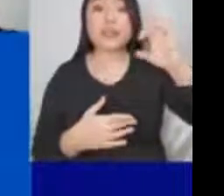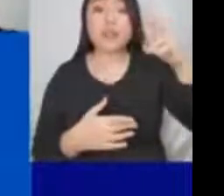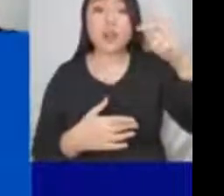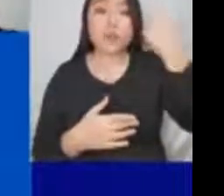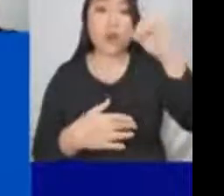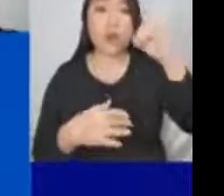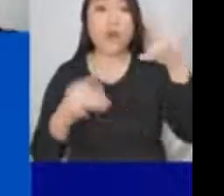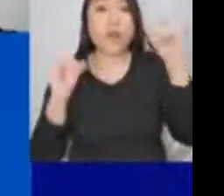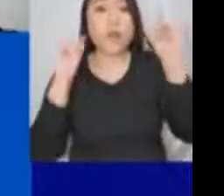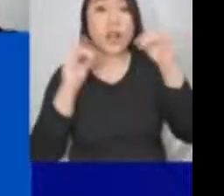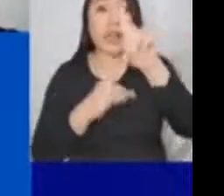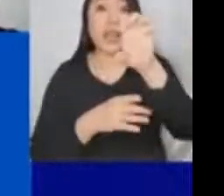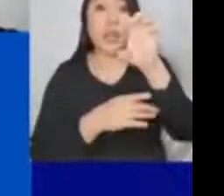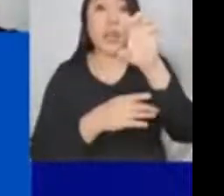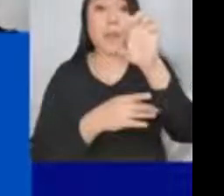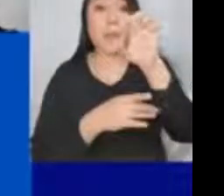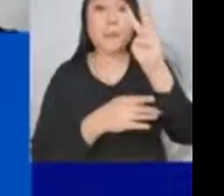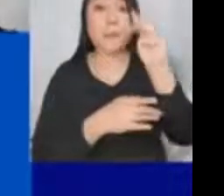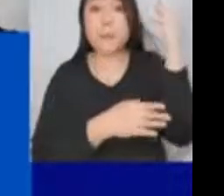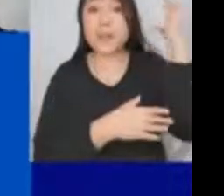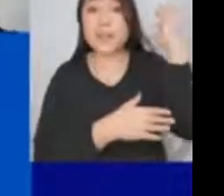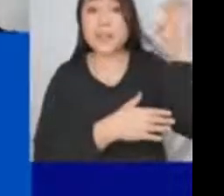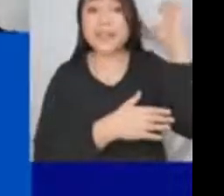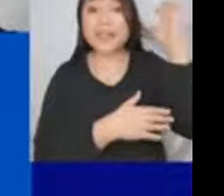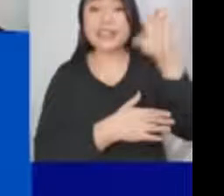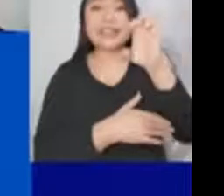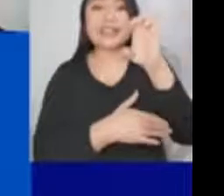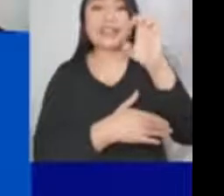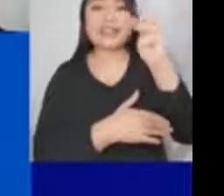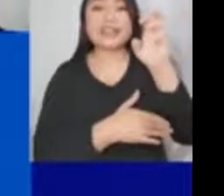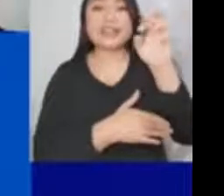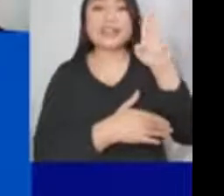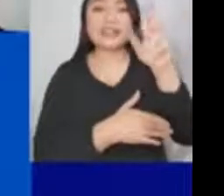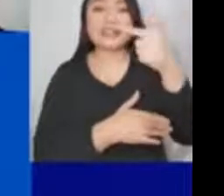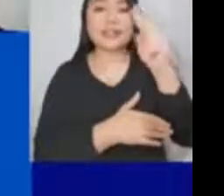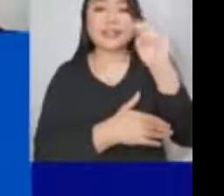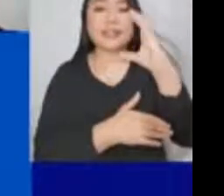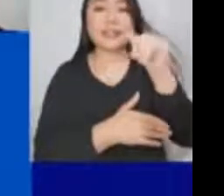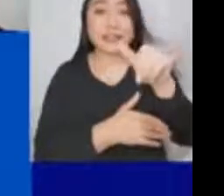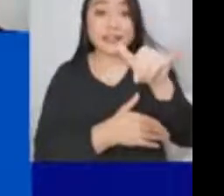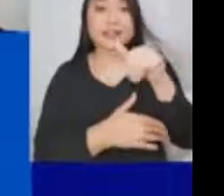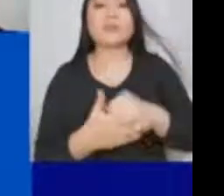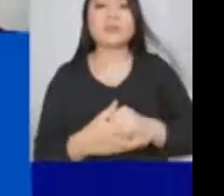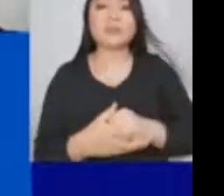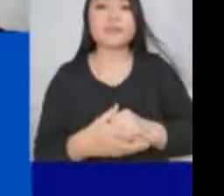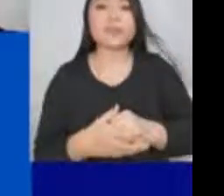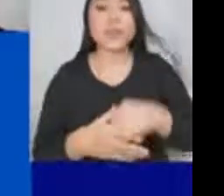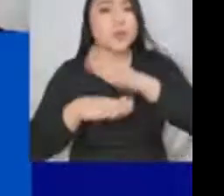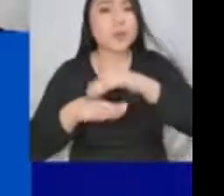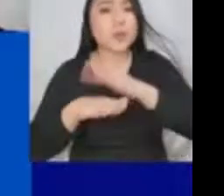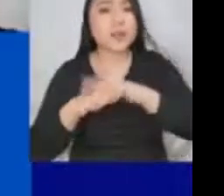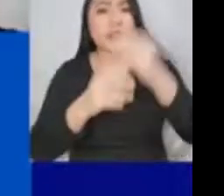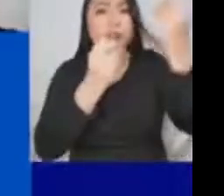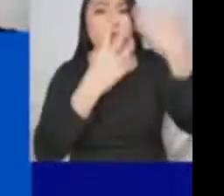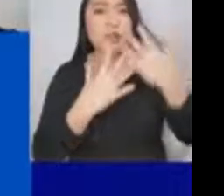Emergency and Disaster Book, which serves as a handy tool of information about all possible hazards in an